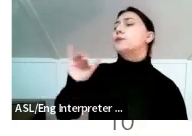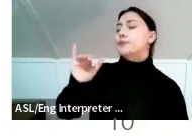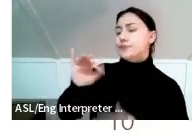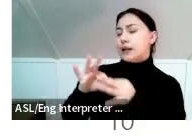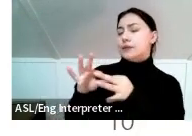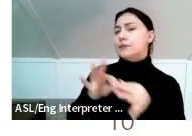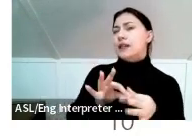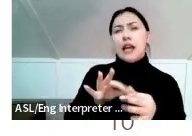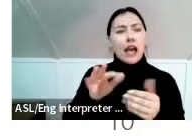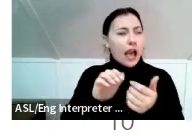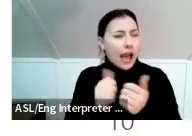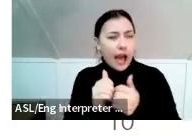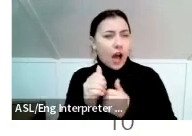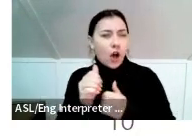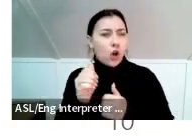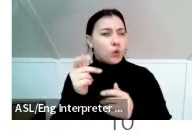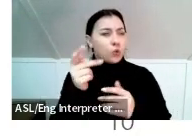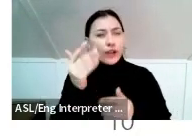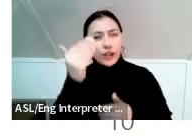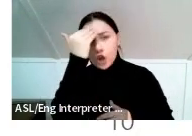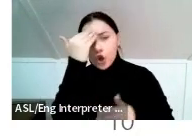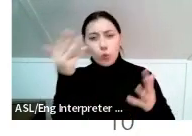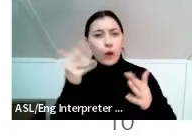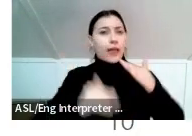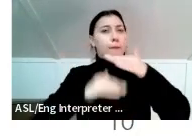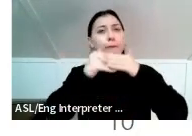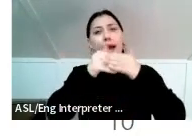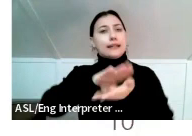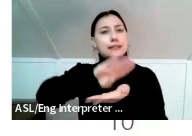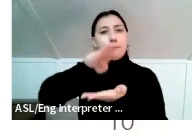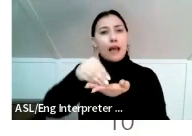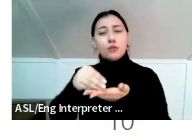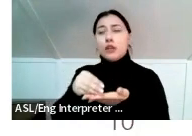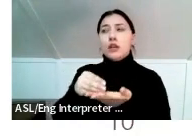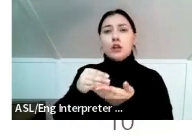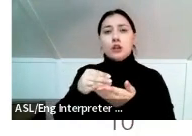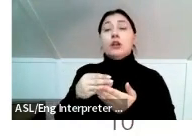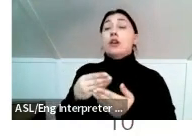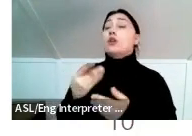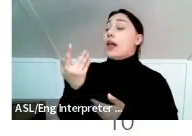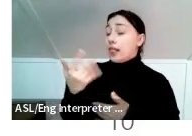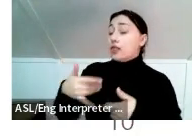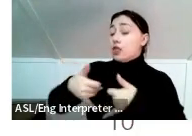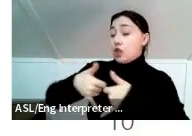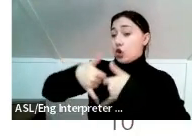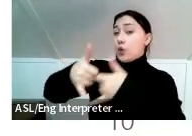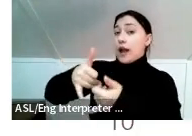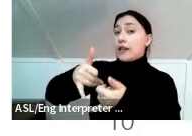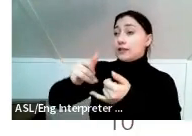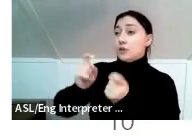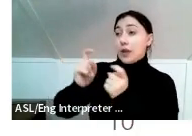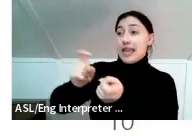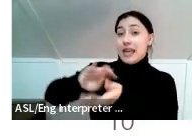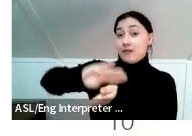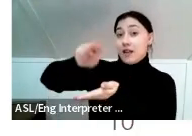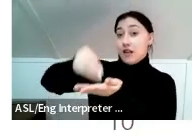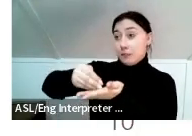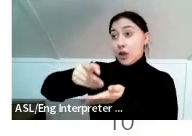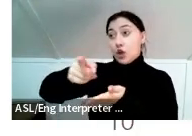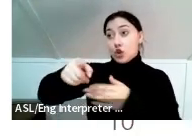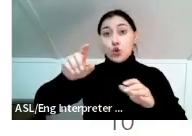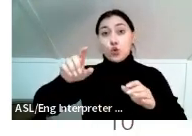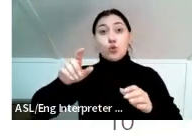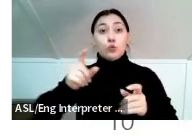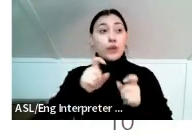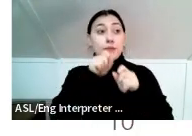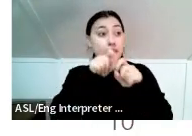out the maximum amount once it is determined? The grant amounts will be determined, and when announcements are made, you'll be able to see the full range of the grant amounts